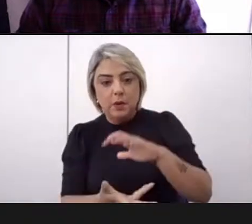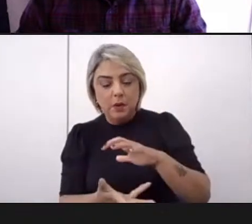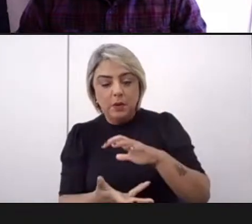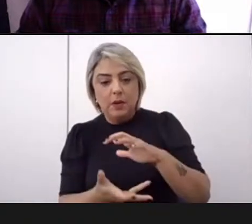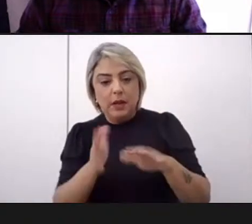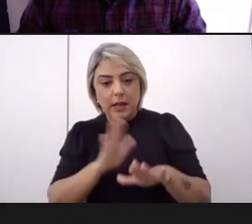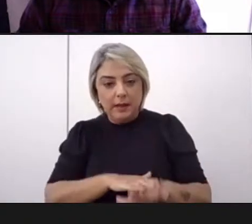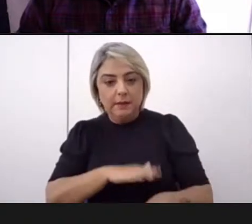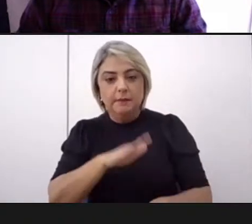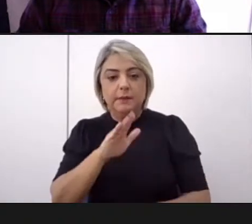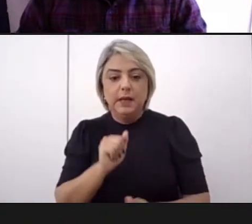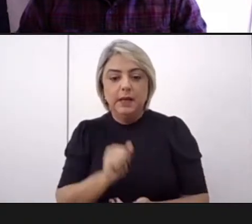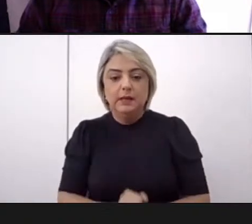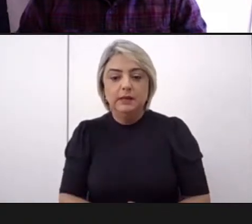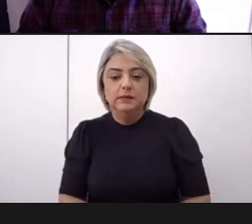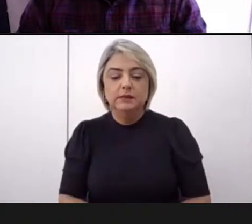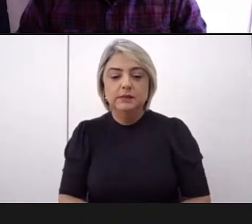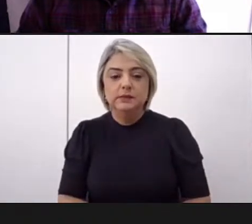regulation